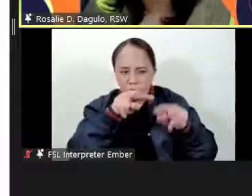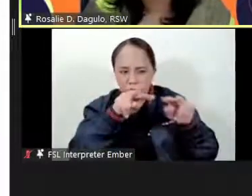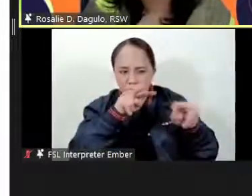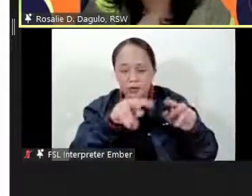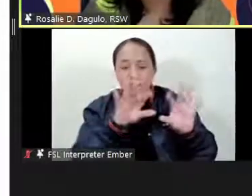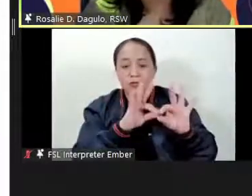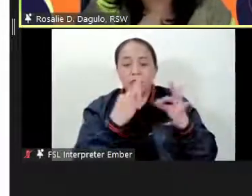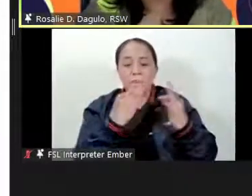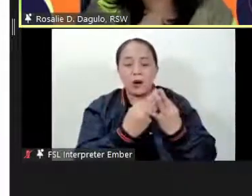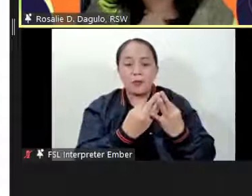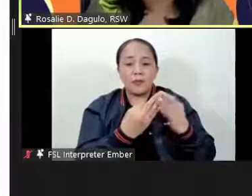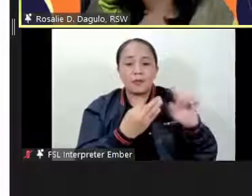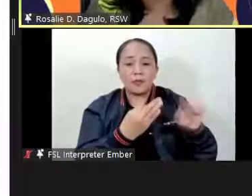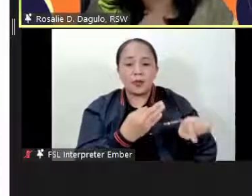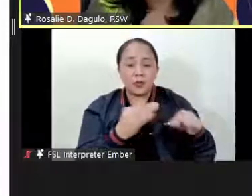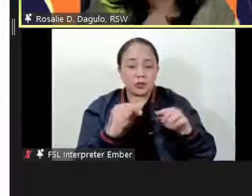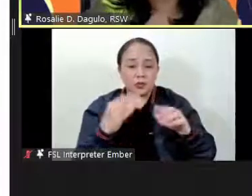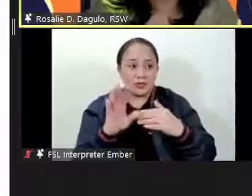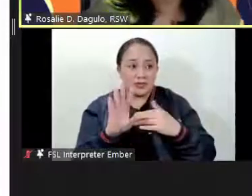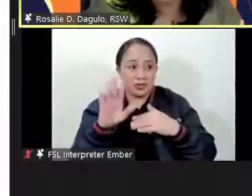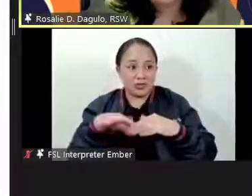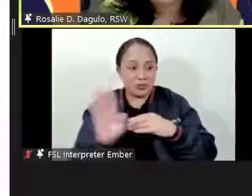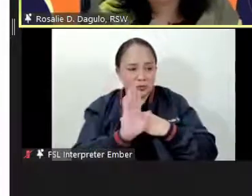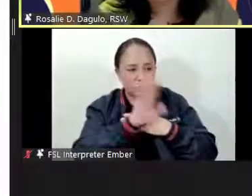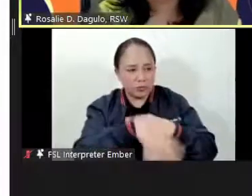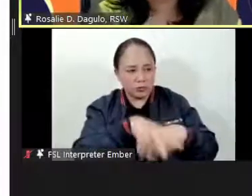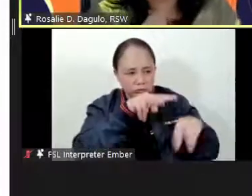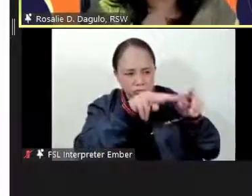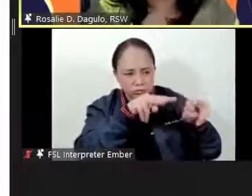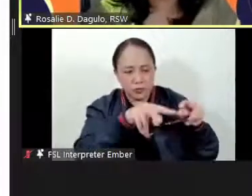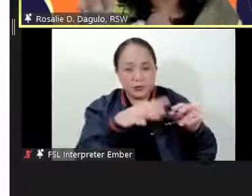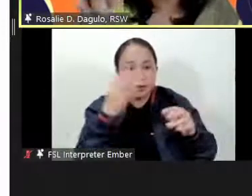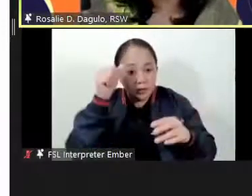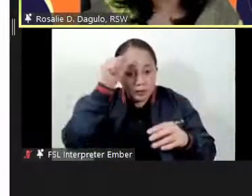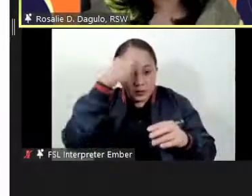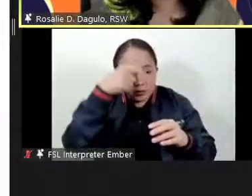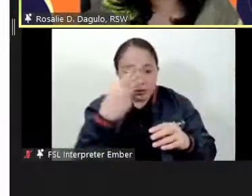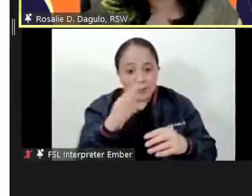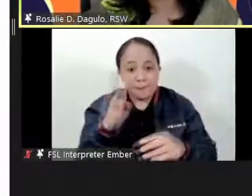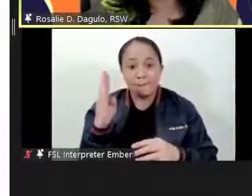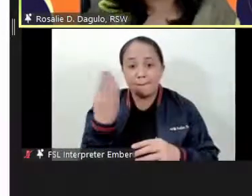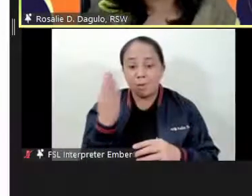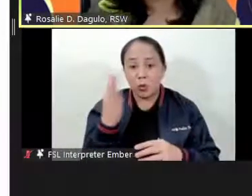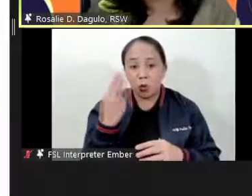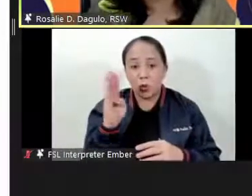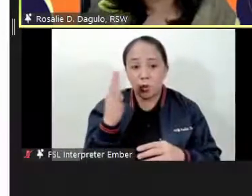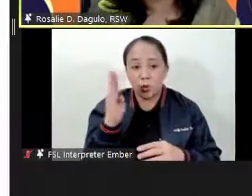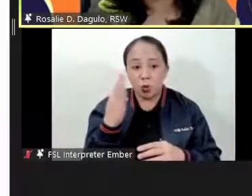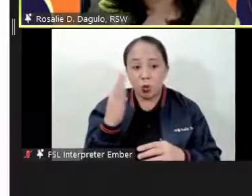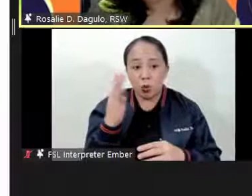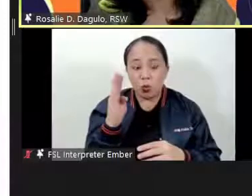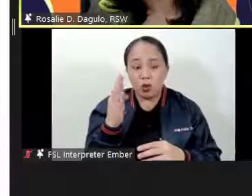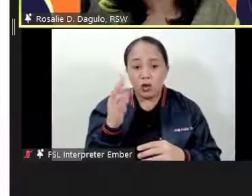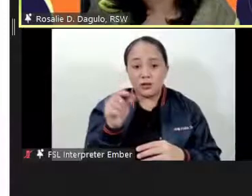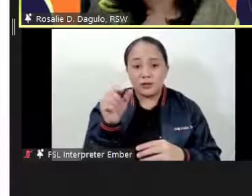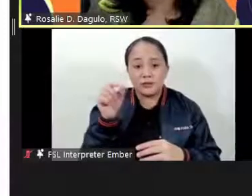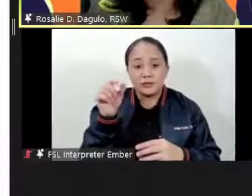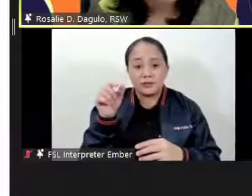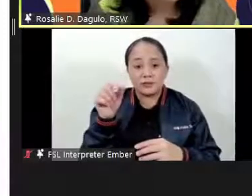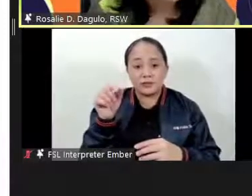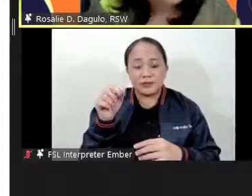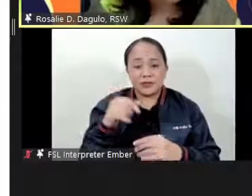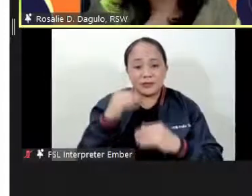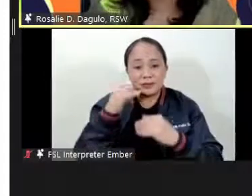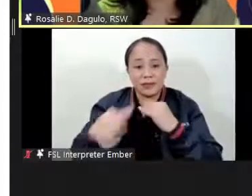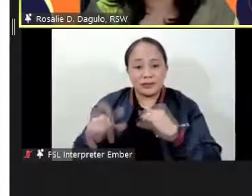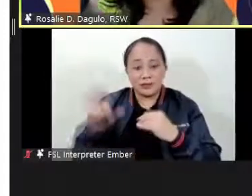to whom children have been returned. So you would note there in the blue panel there at the end of the